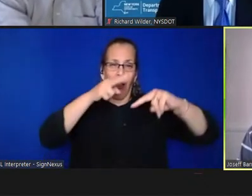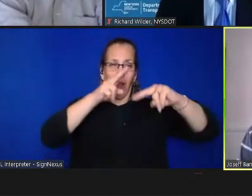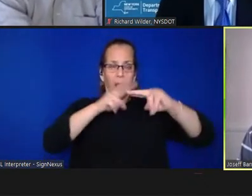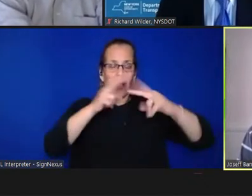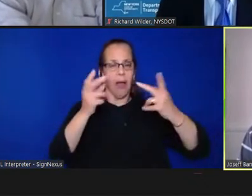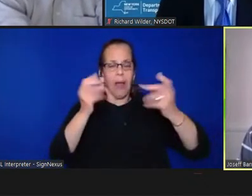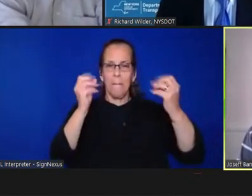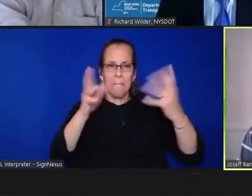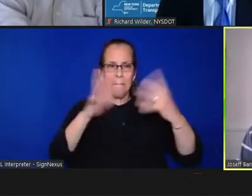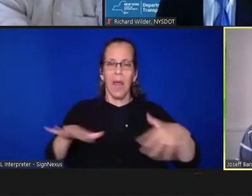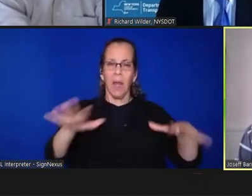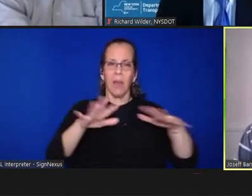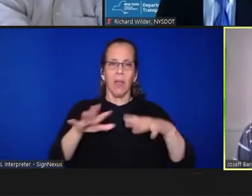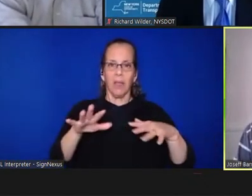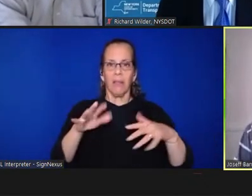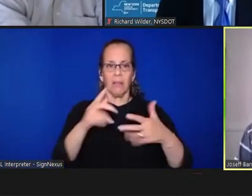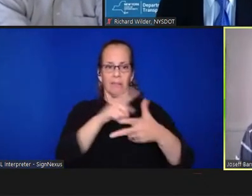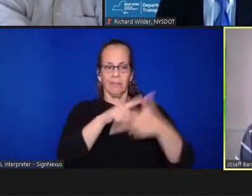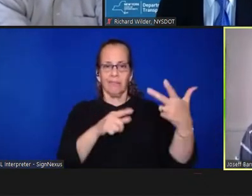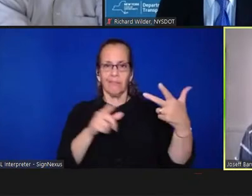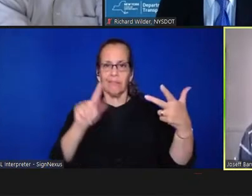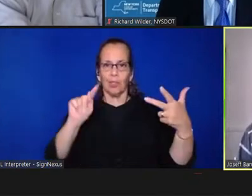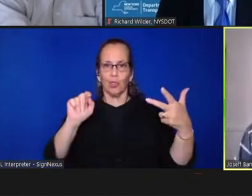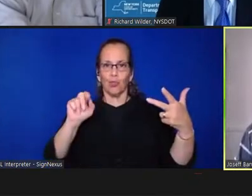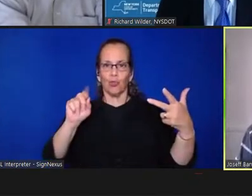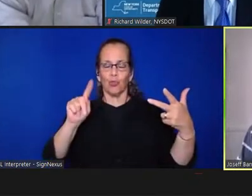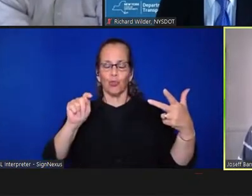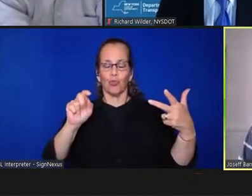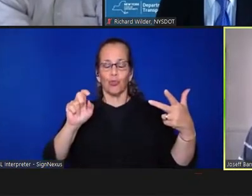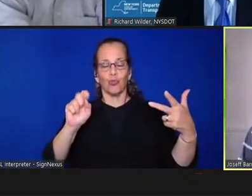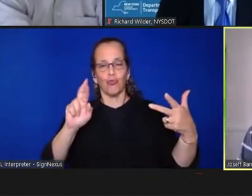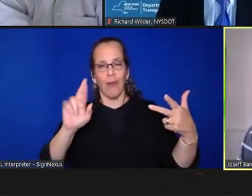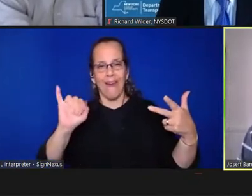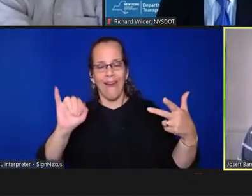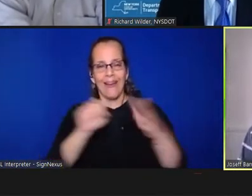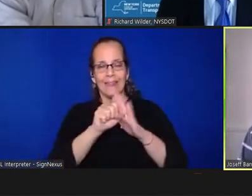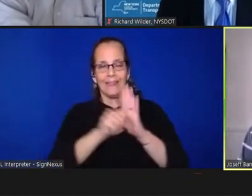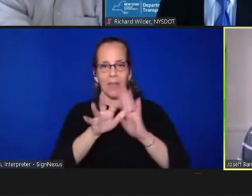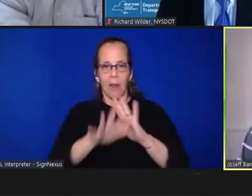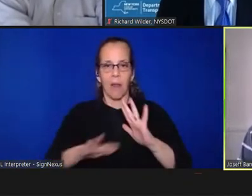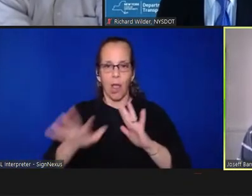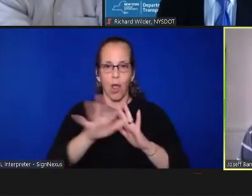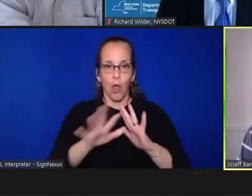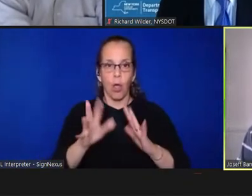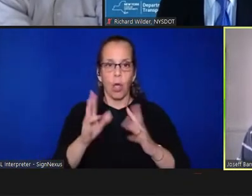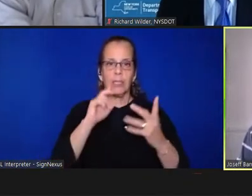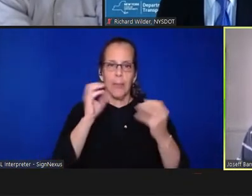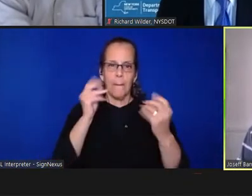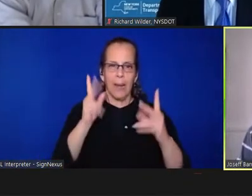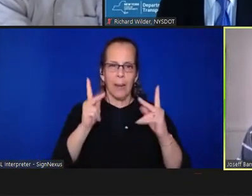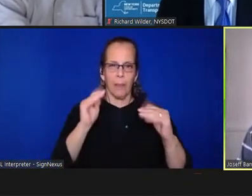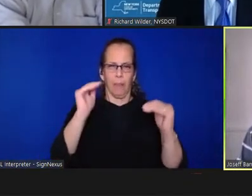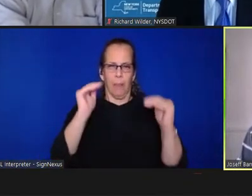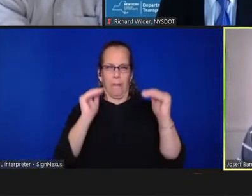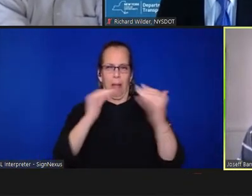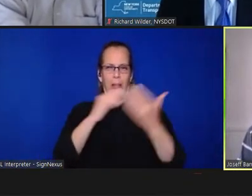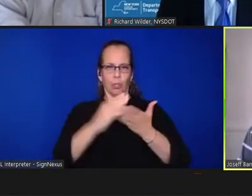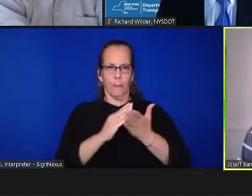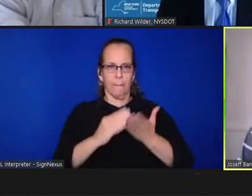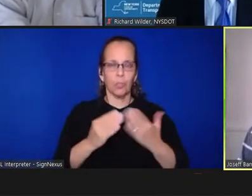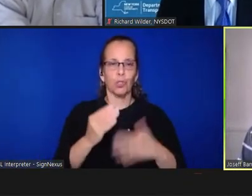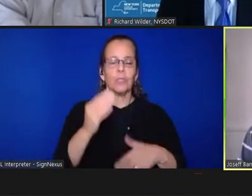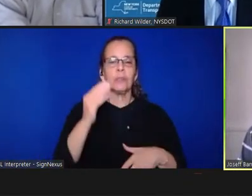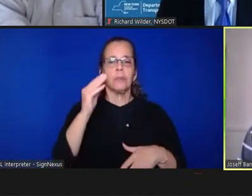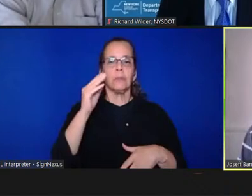area the MTA receives billion received billions in pandemic Aid to balance their budget in part because of the loss of ridership